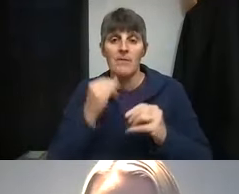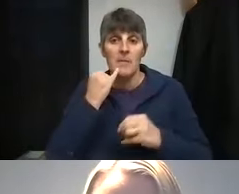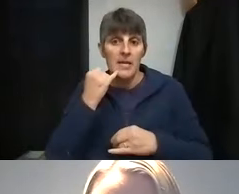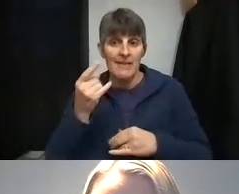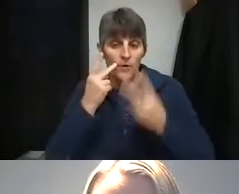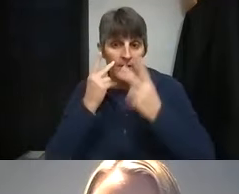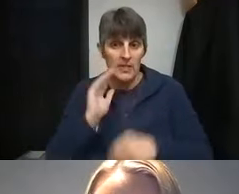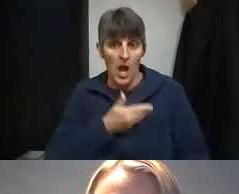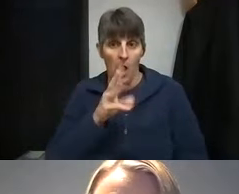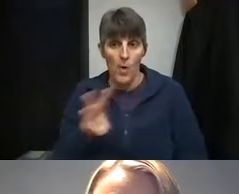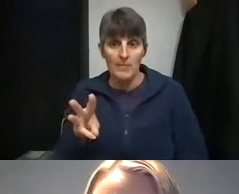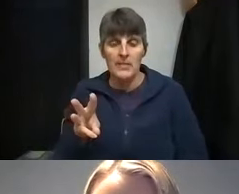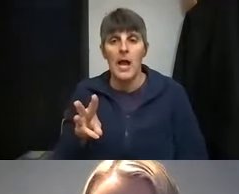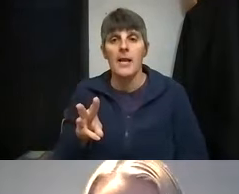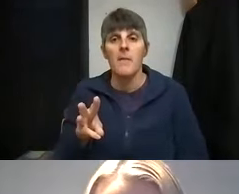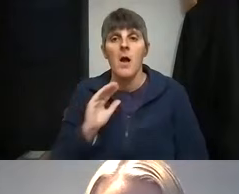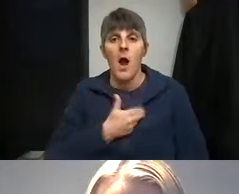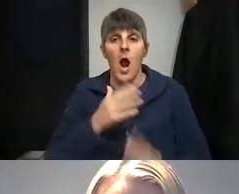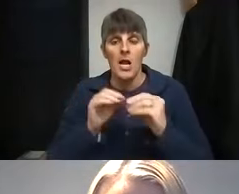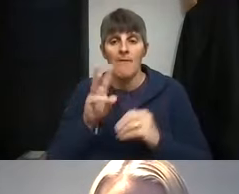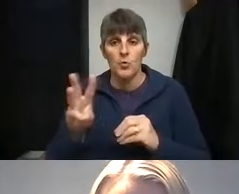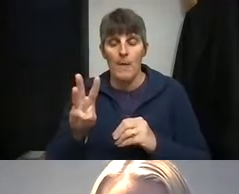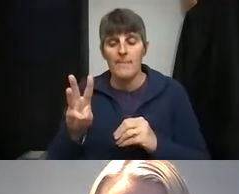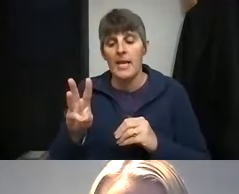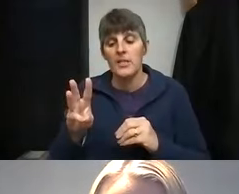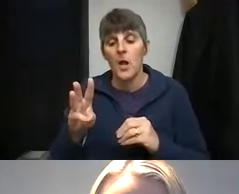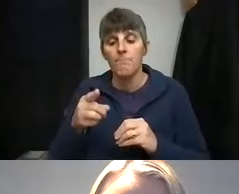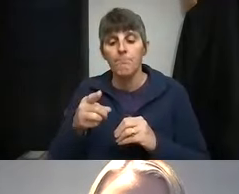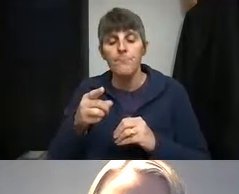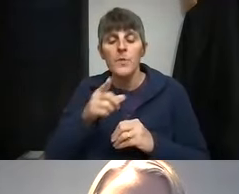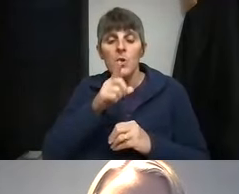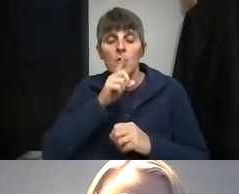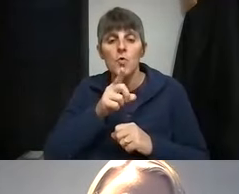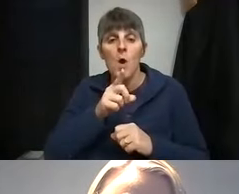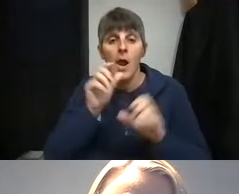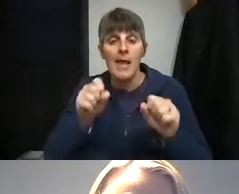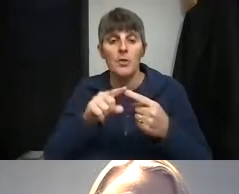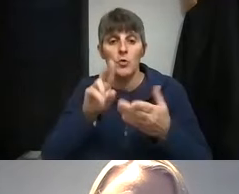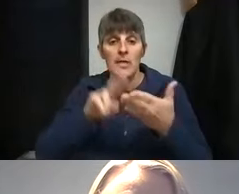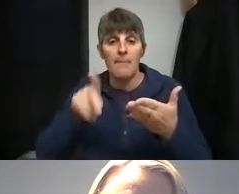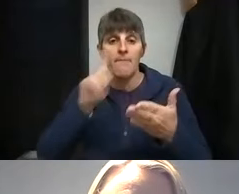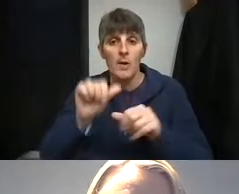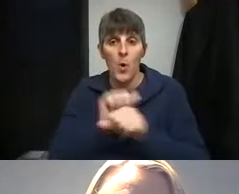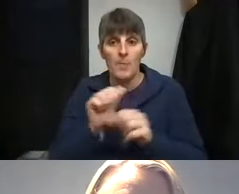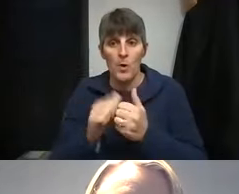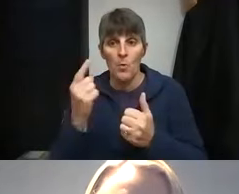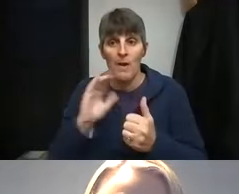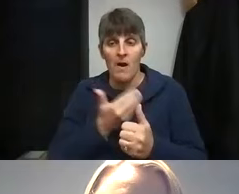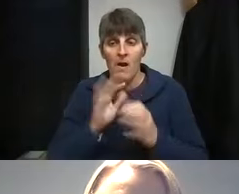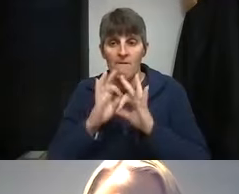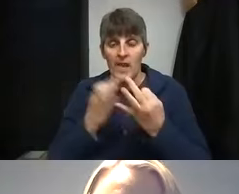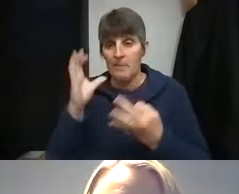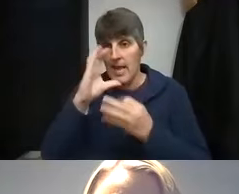our website, our conference webpage, you are able to sign up for an appointment with one of our family